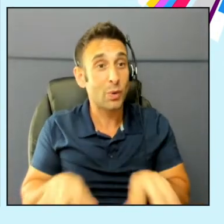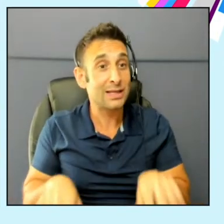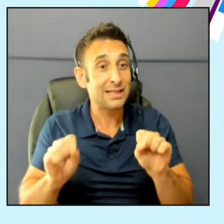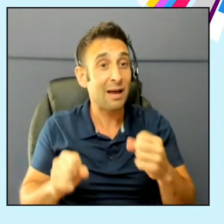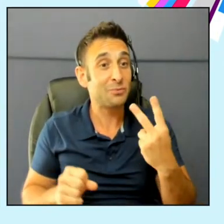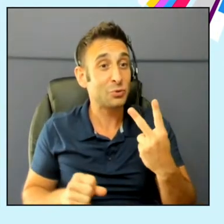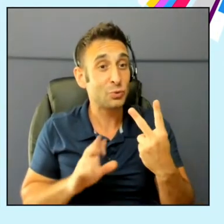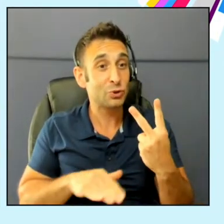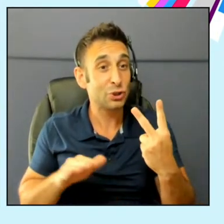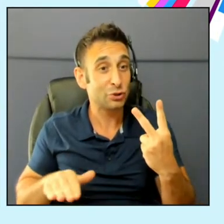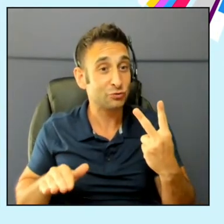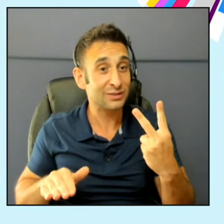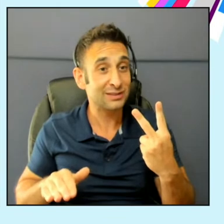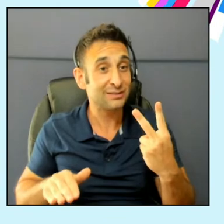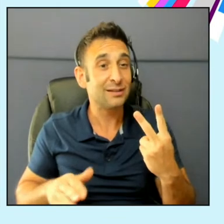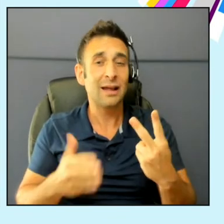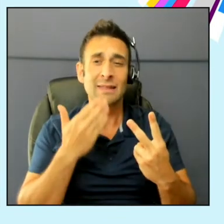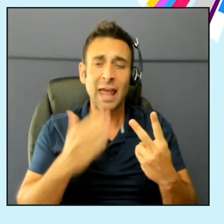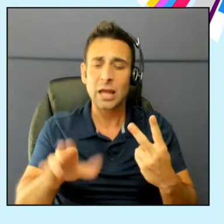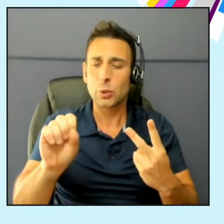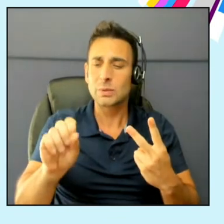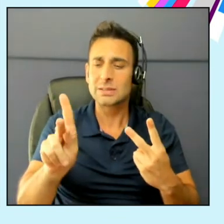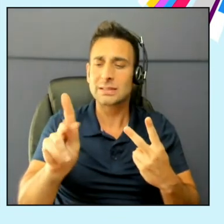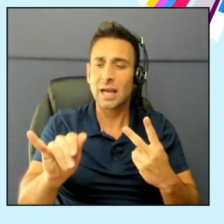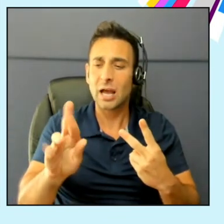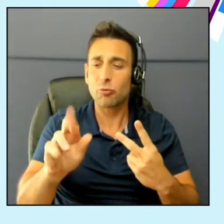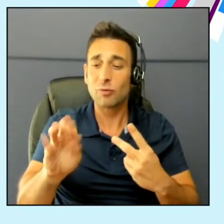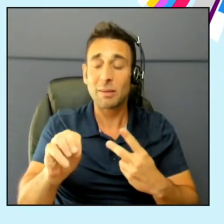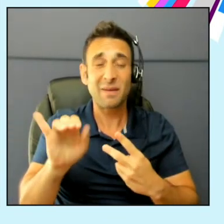making things so simple feel so normal."